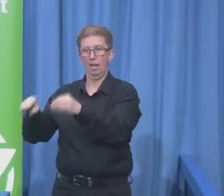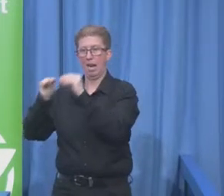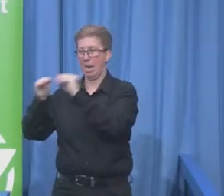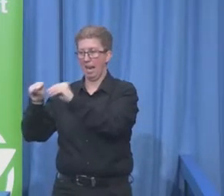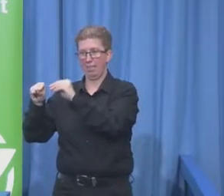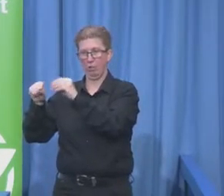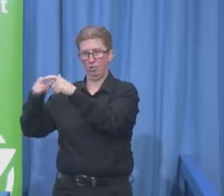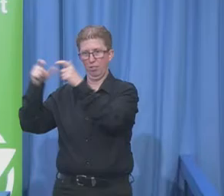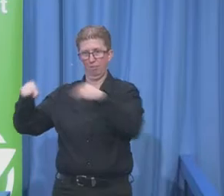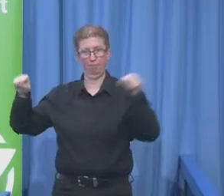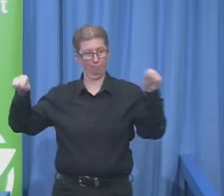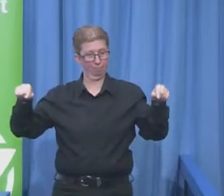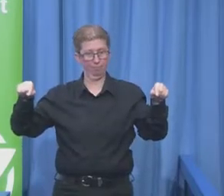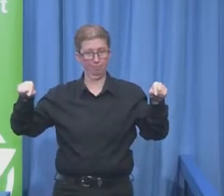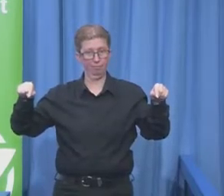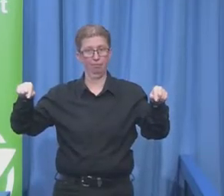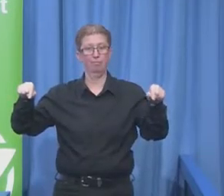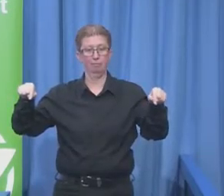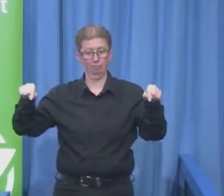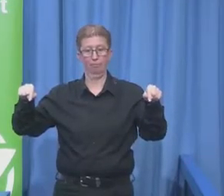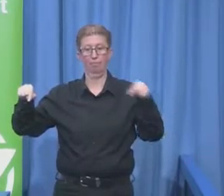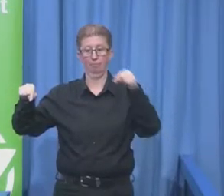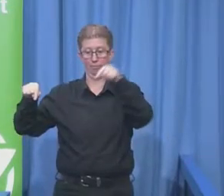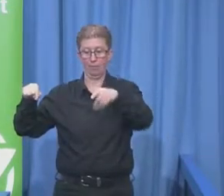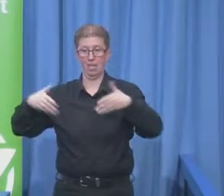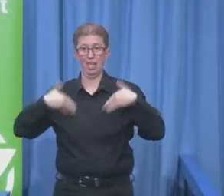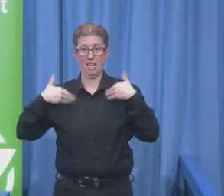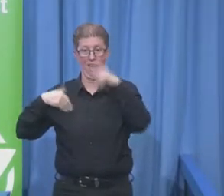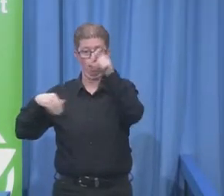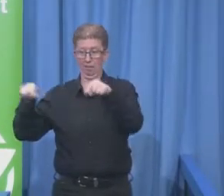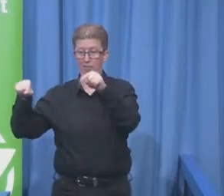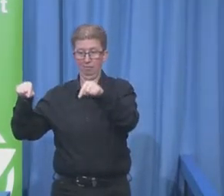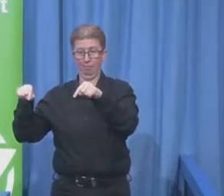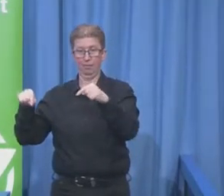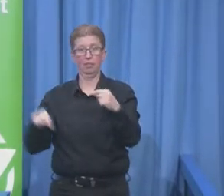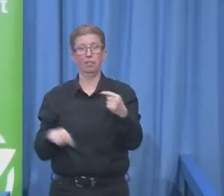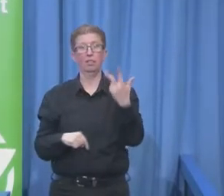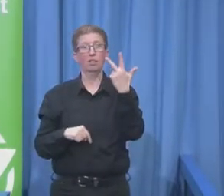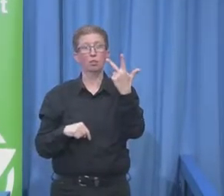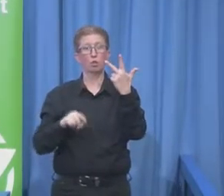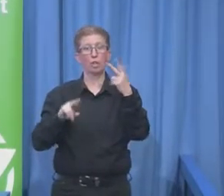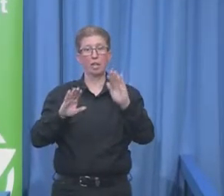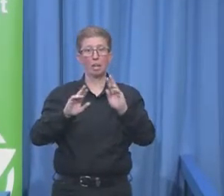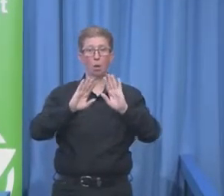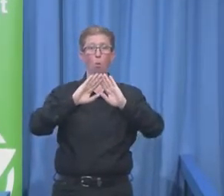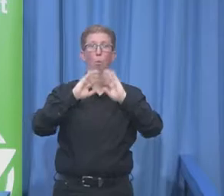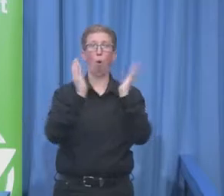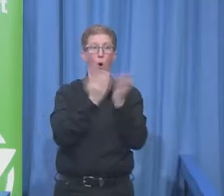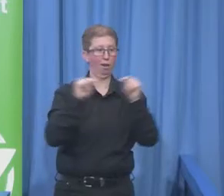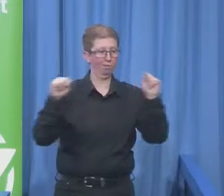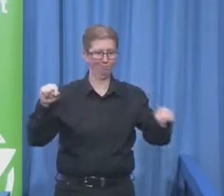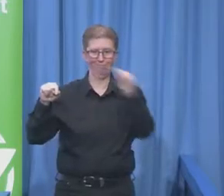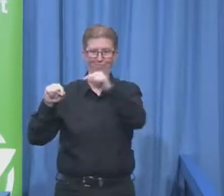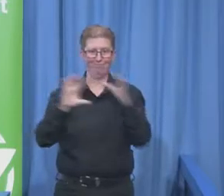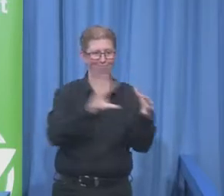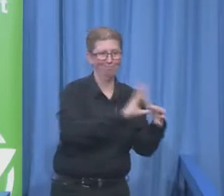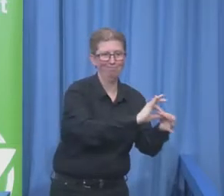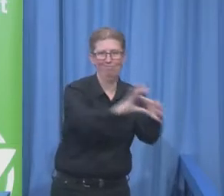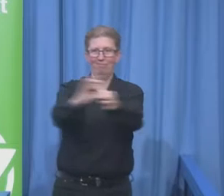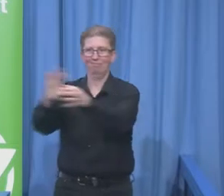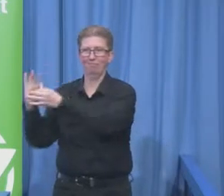that? One of the reasons behind is this. Let me give you some examples to make clear what is the job and